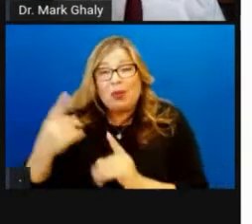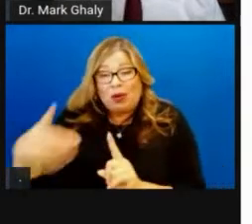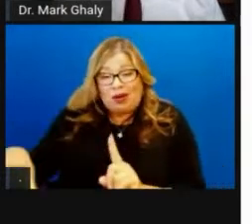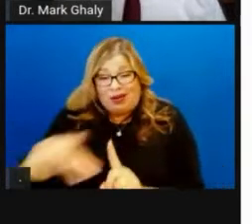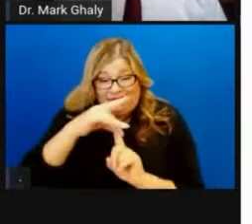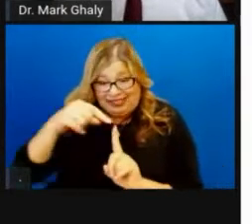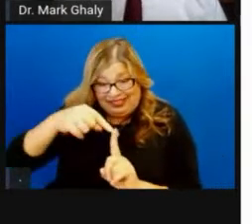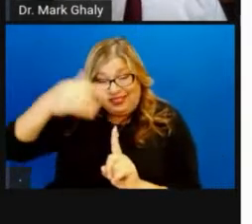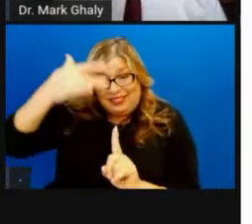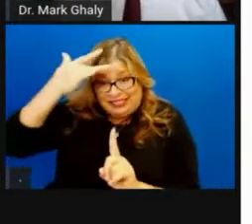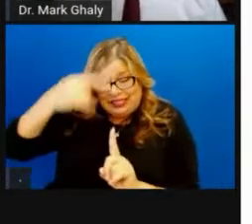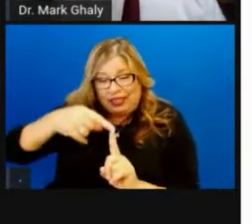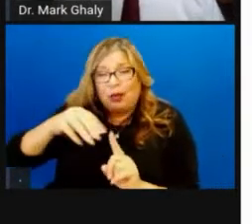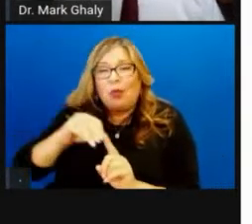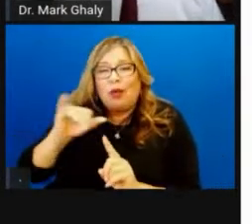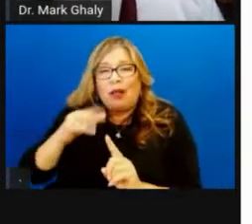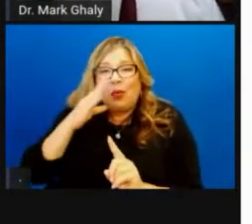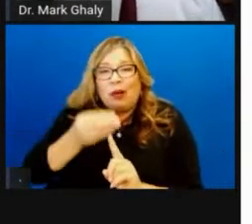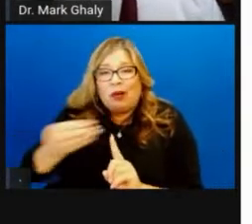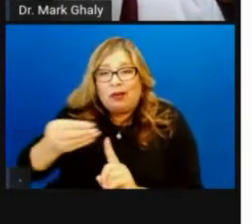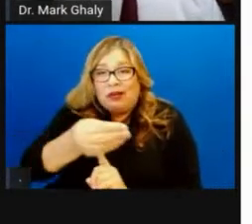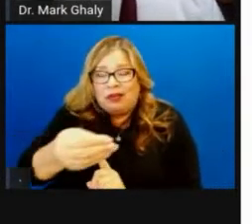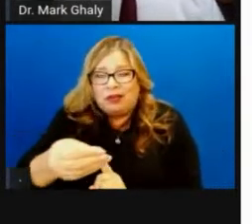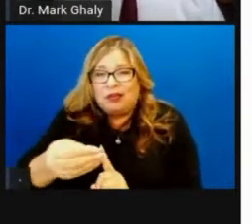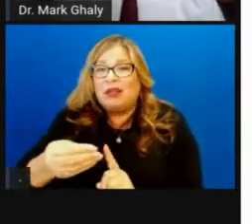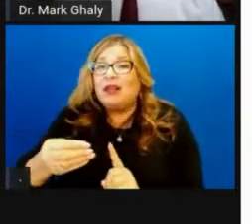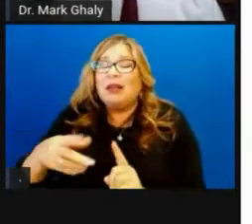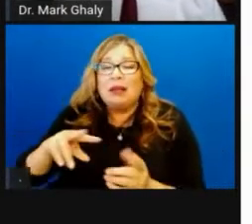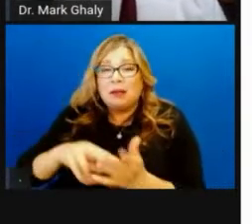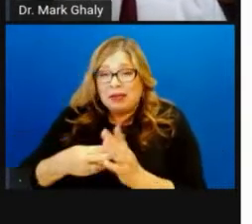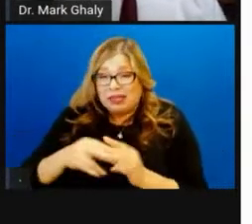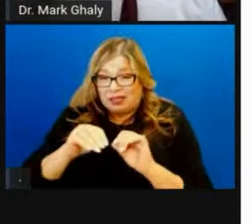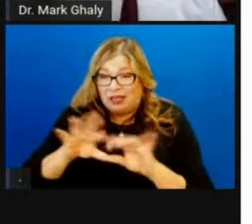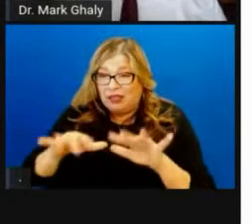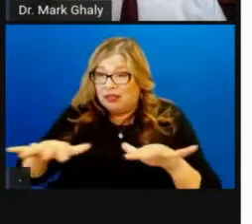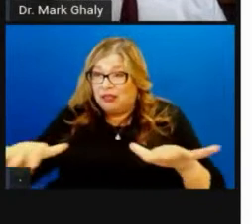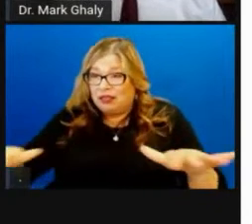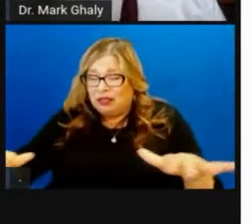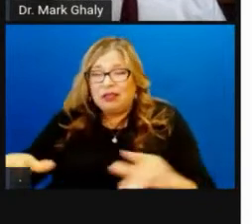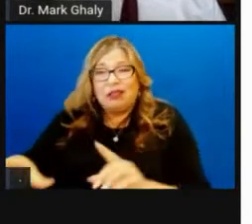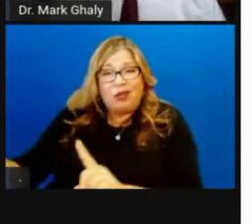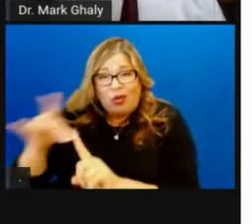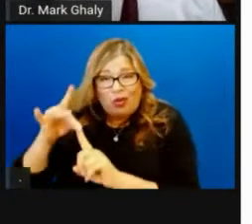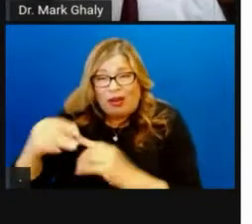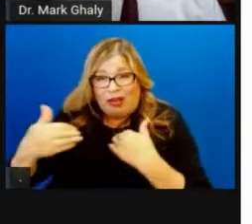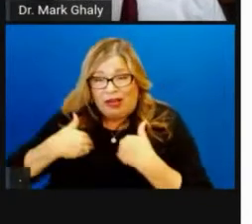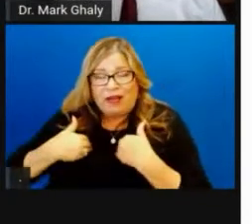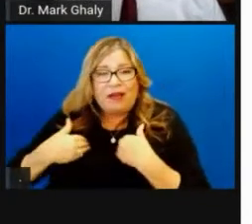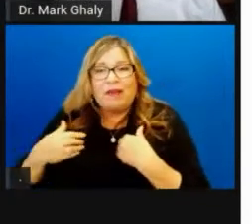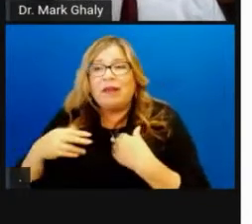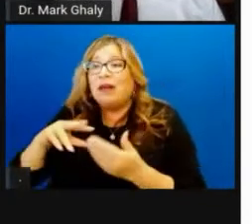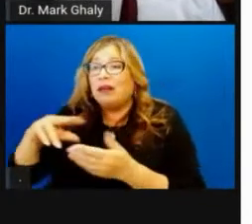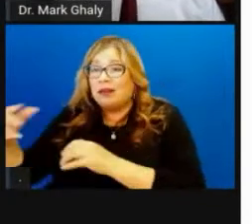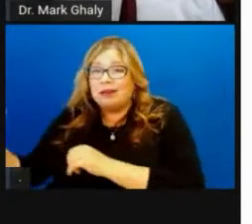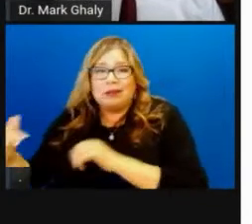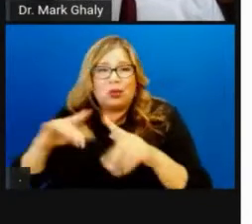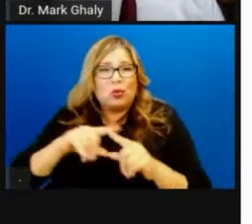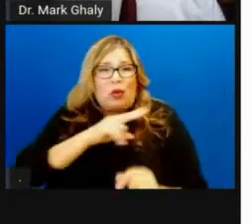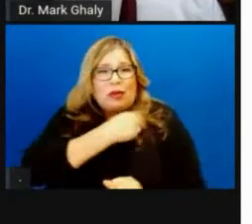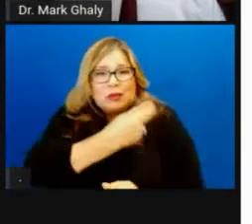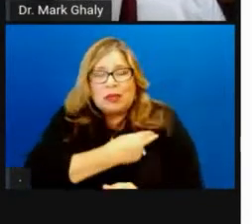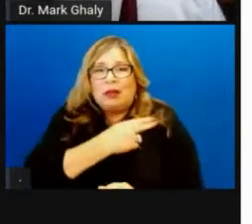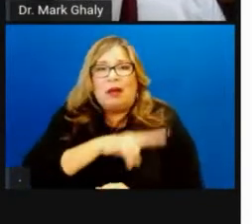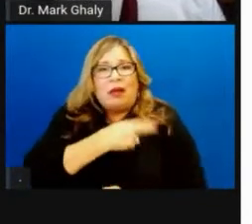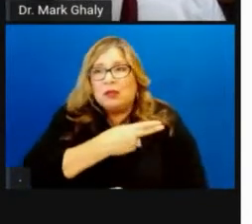other Californian, and that hospitals were struggling. They were doing the work that they always do. Staff were coming